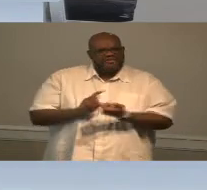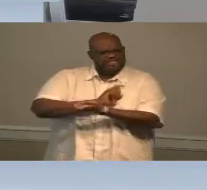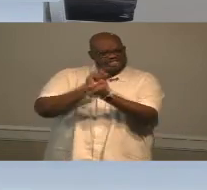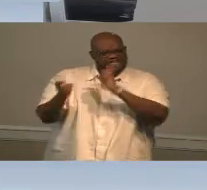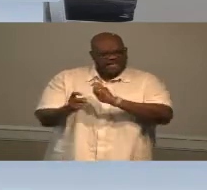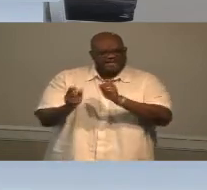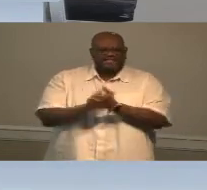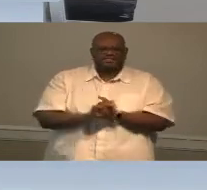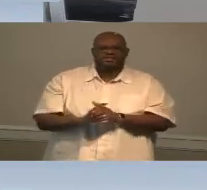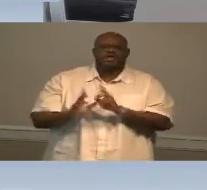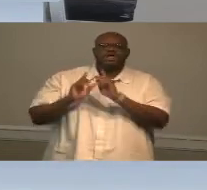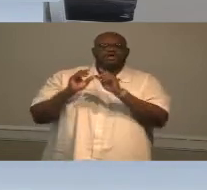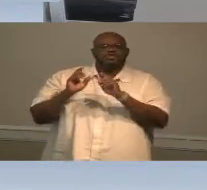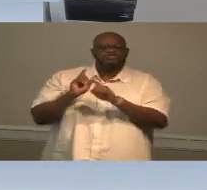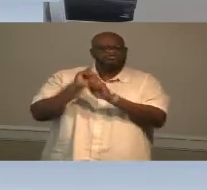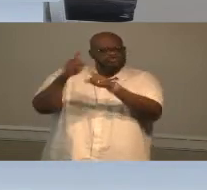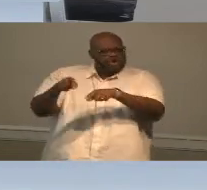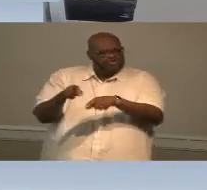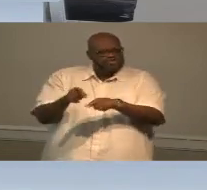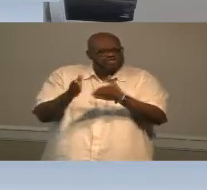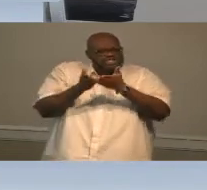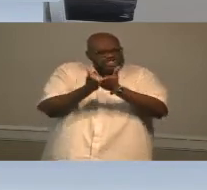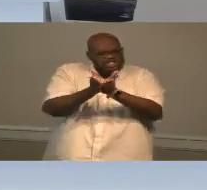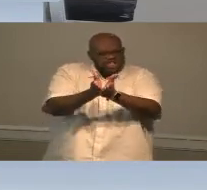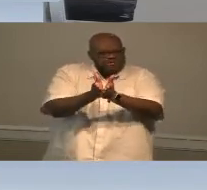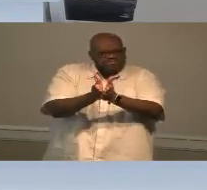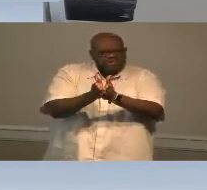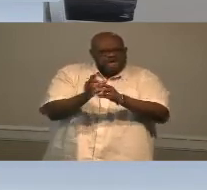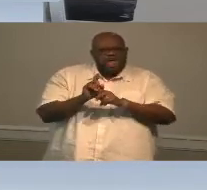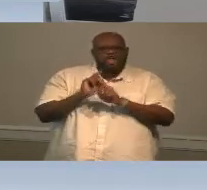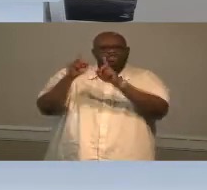the ship and go to the other side.